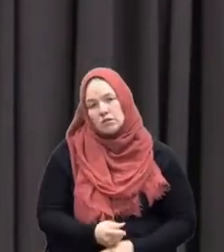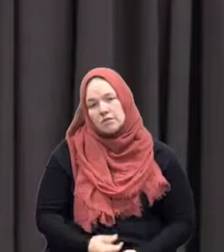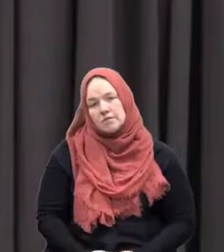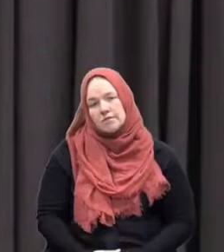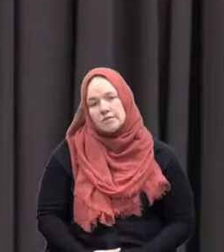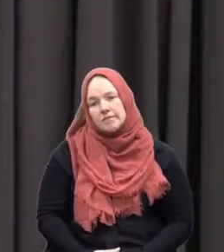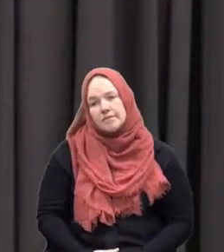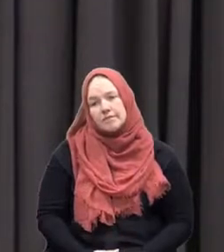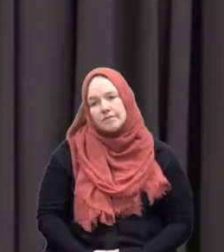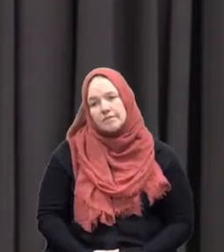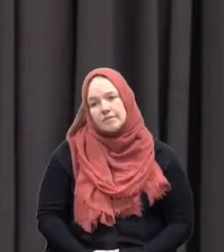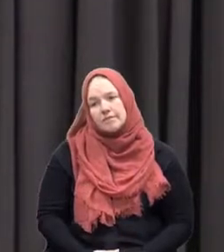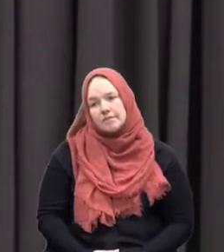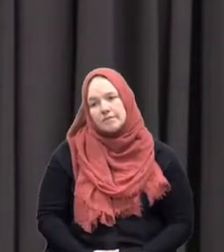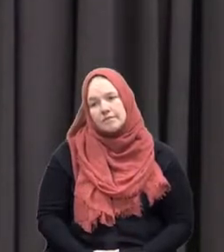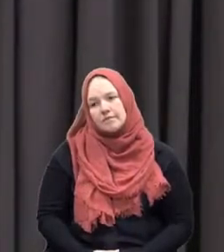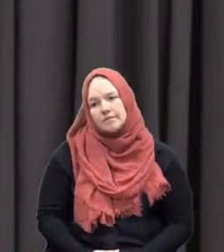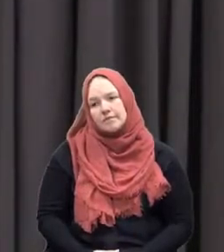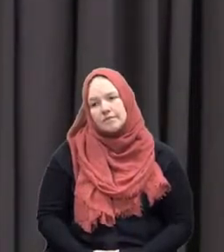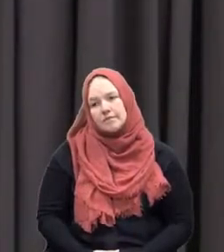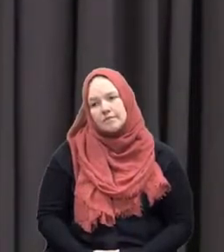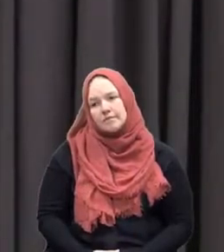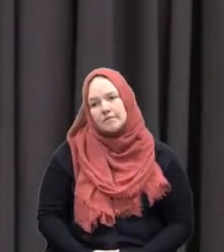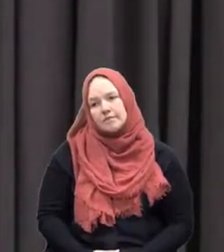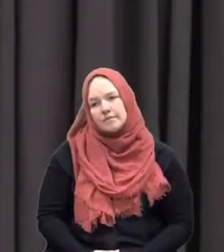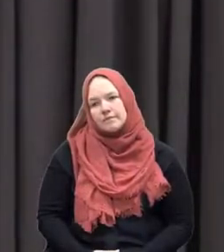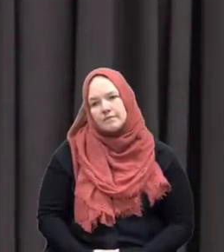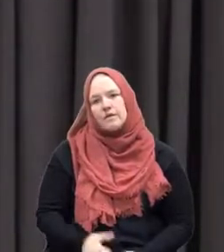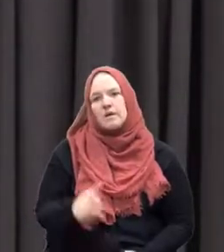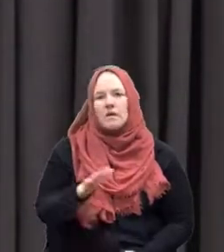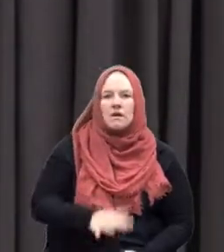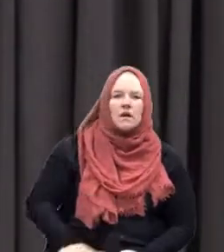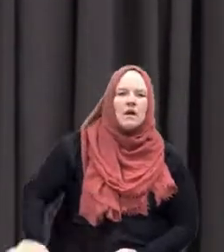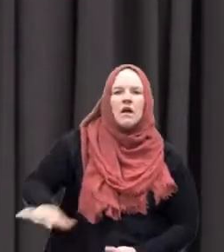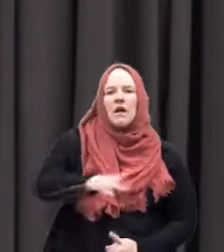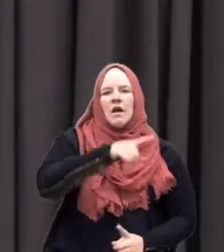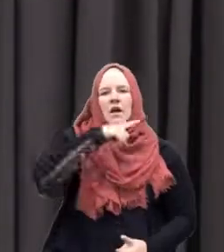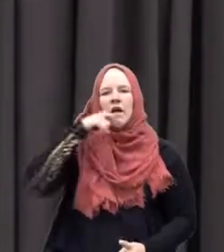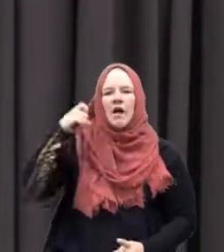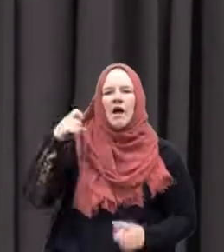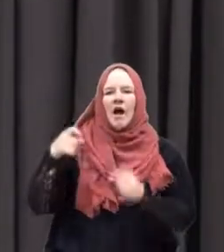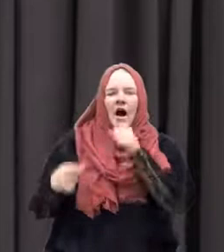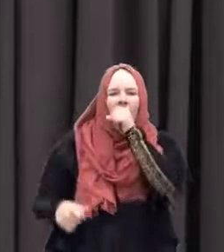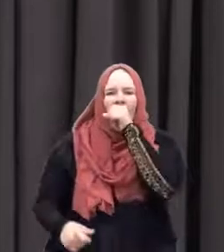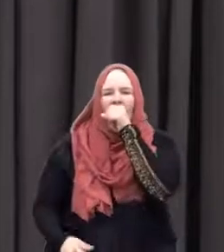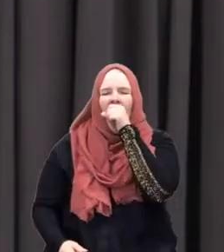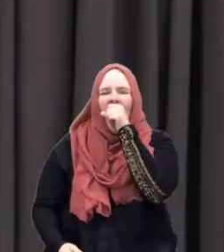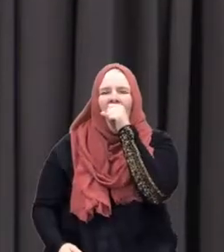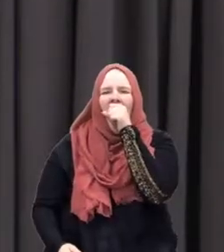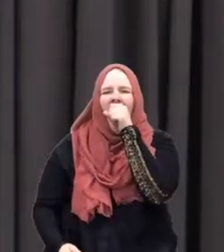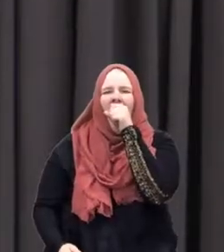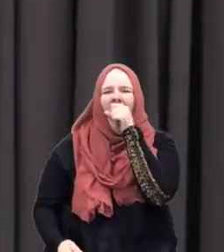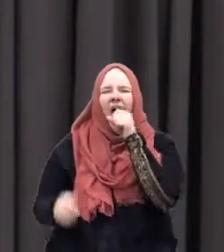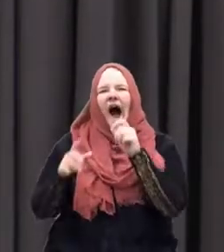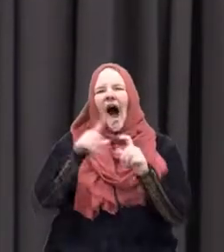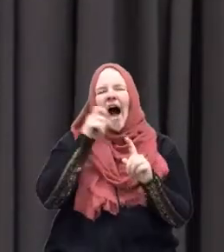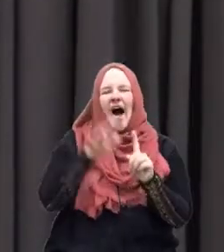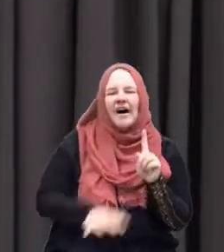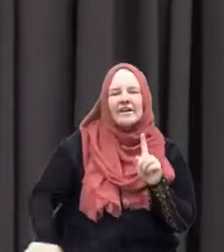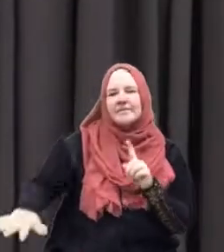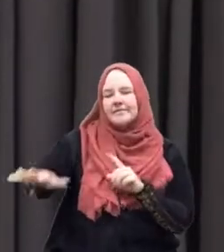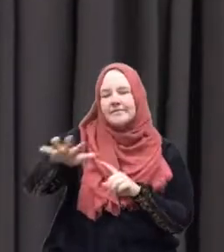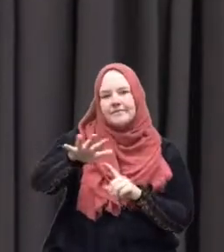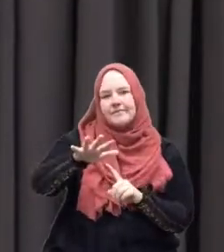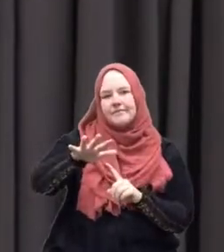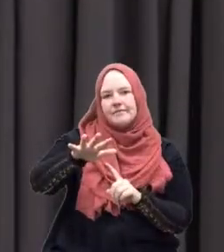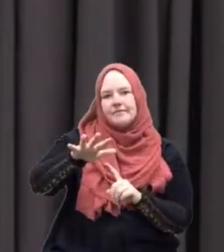Right? Would the empires around this desert not attacked Arabia